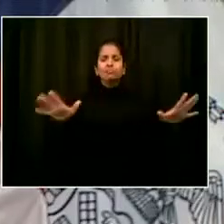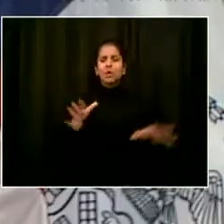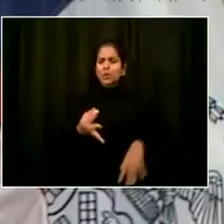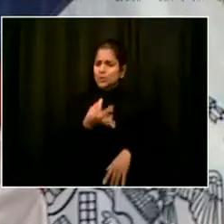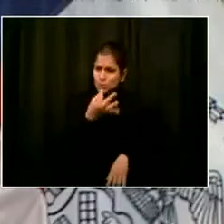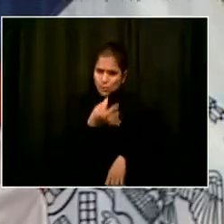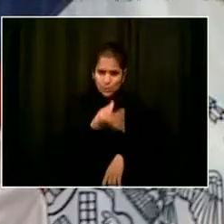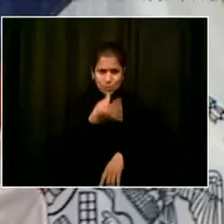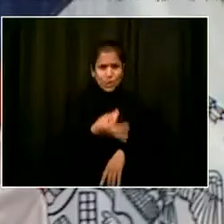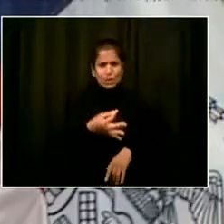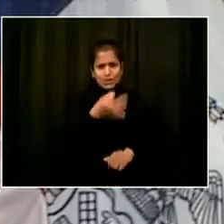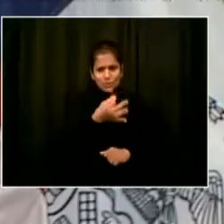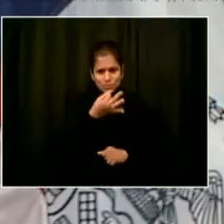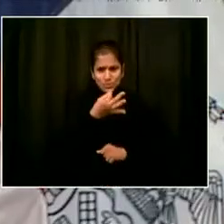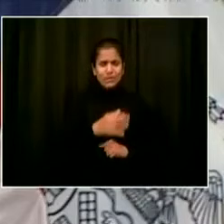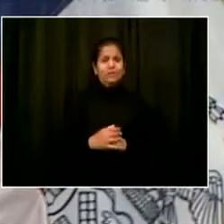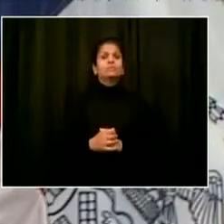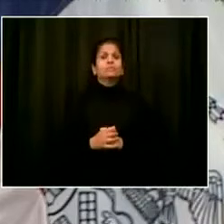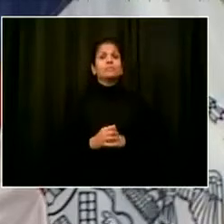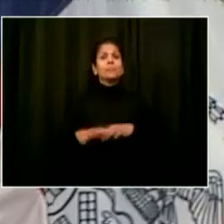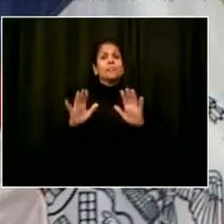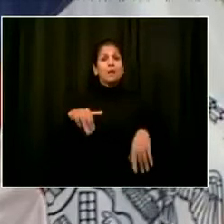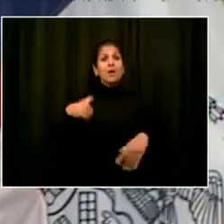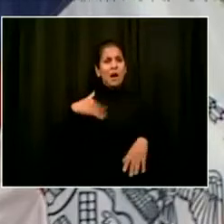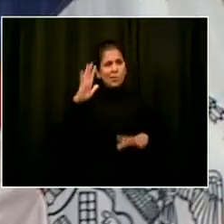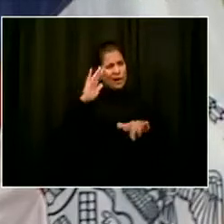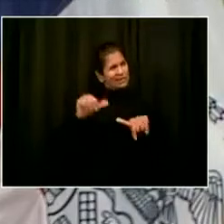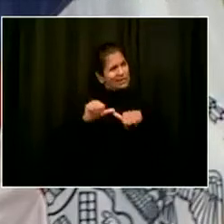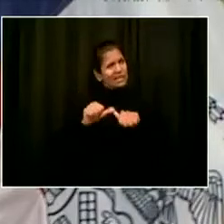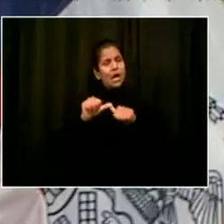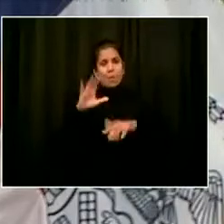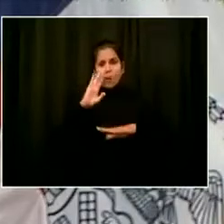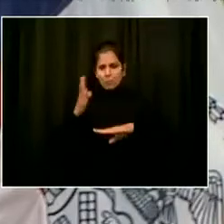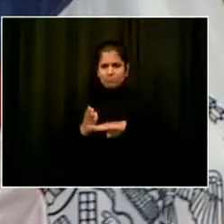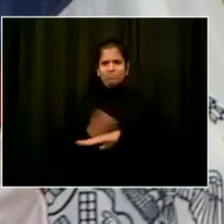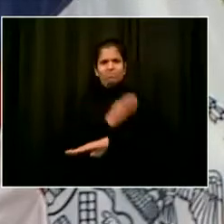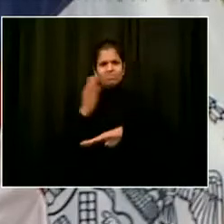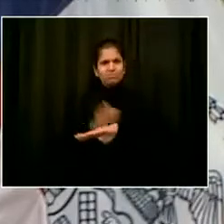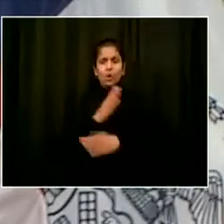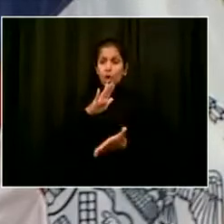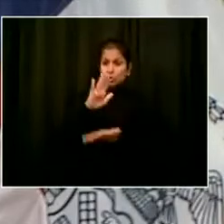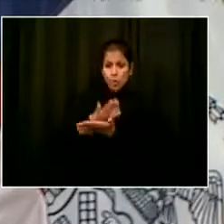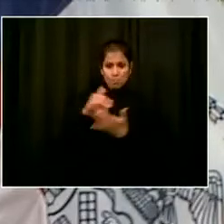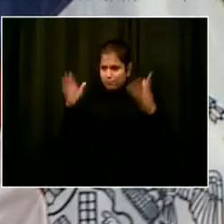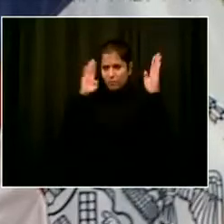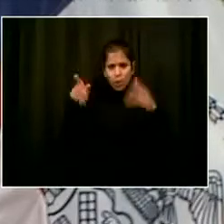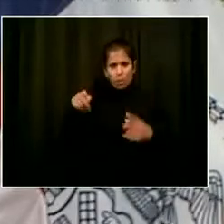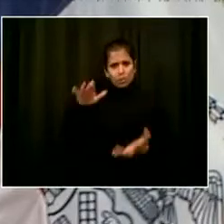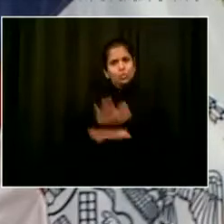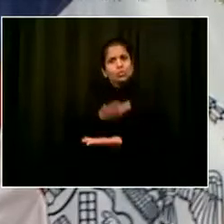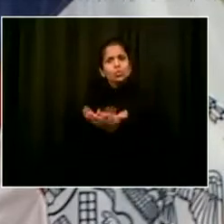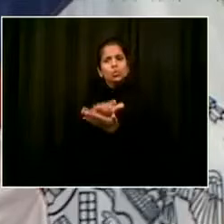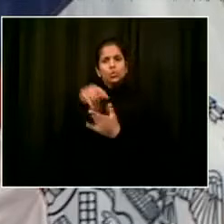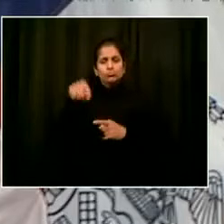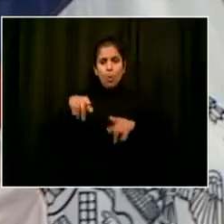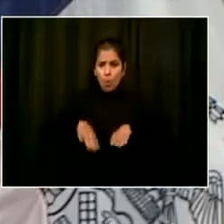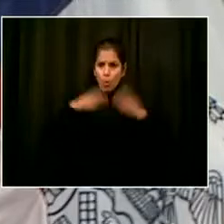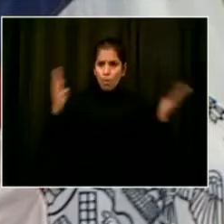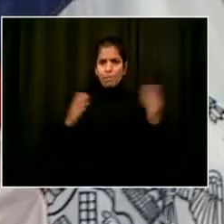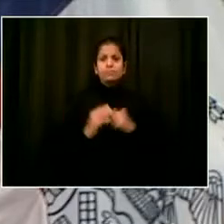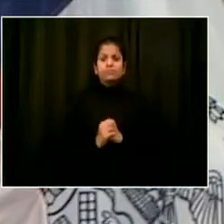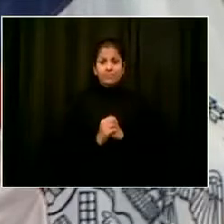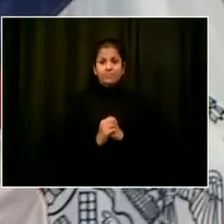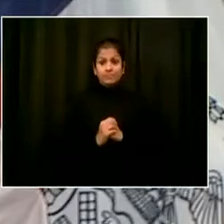and farther and getting more and more kids back in the classroom so no time like the present to start that work